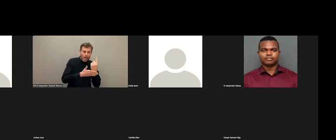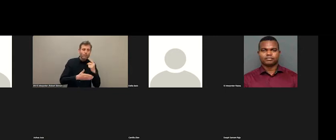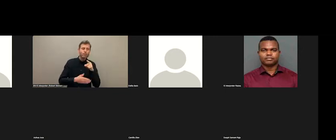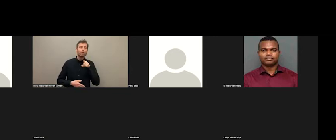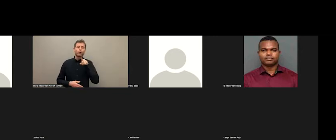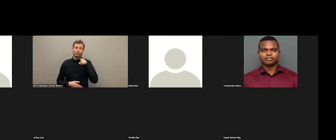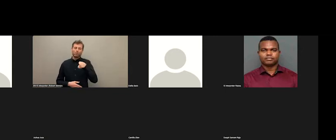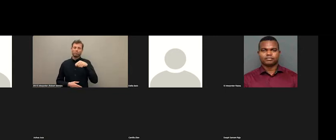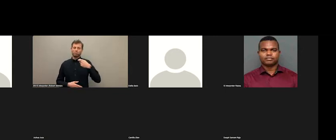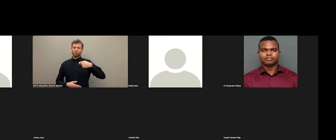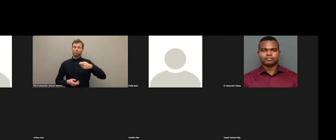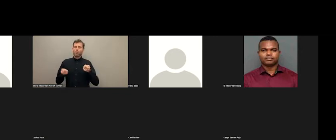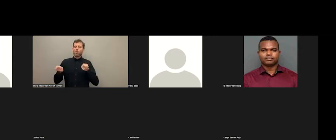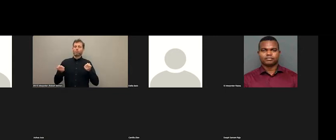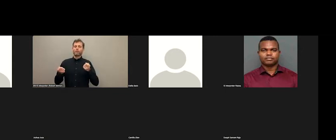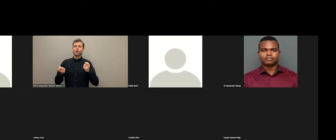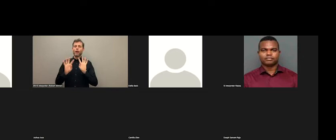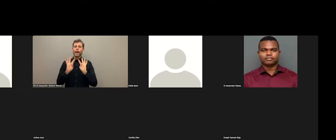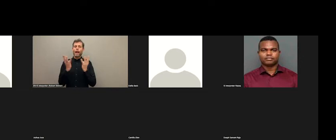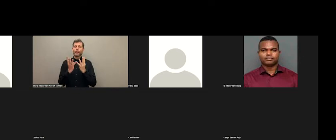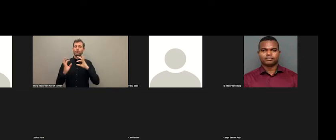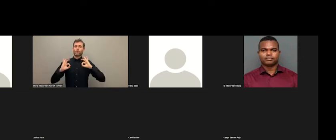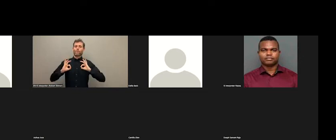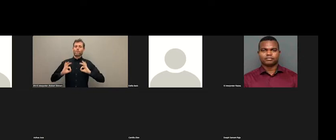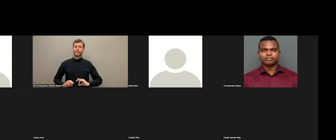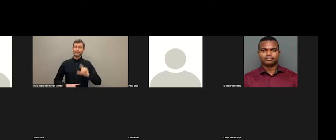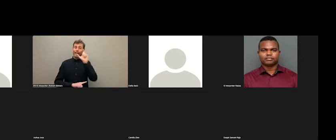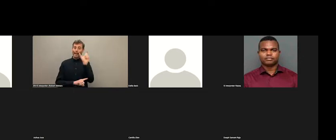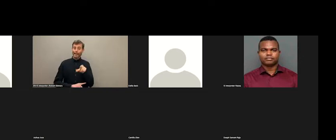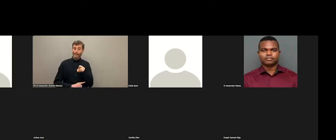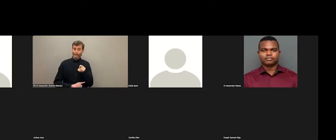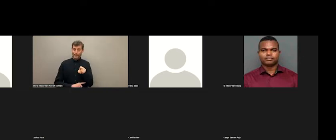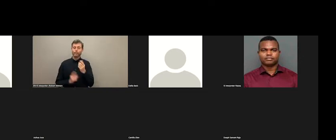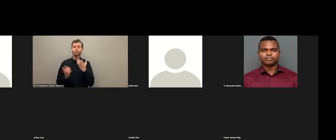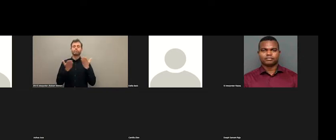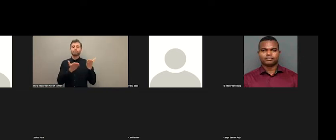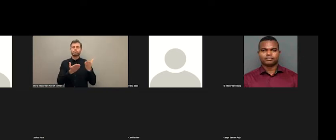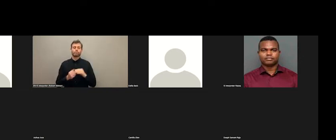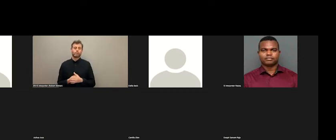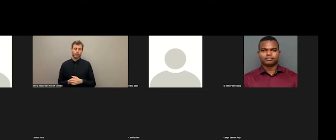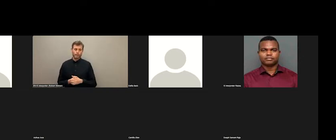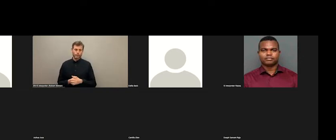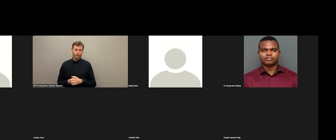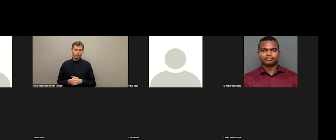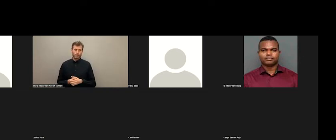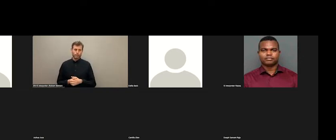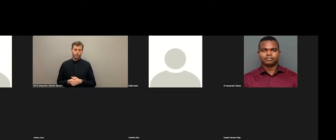on Human Rights, Democracy and Social Affairs. Roll the video, please, Camilla.